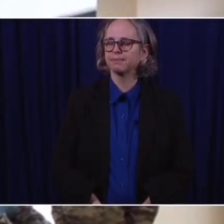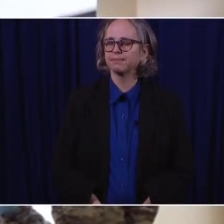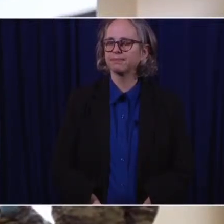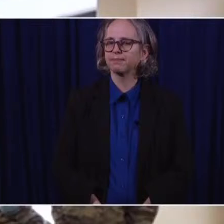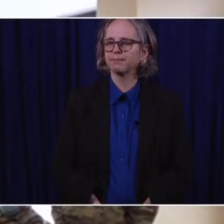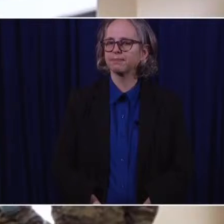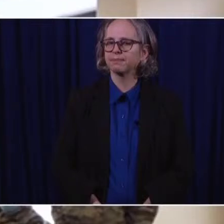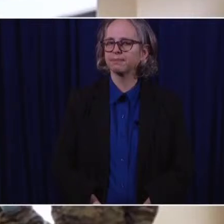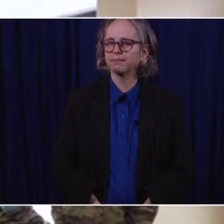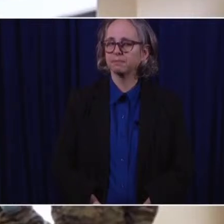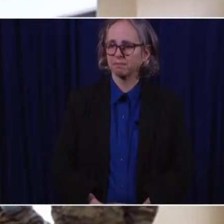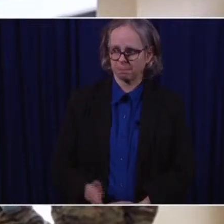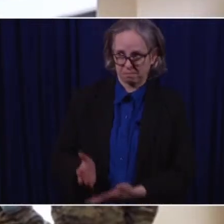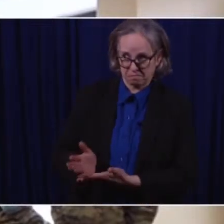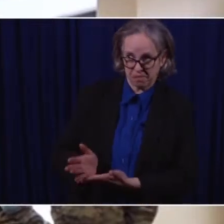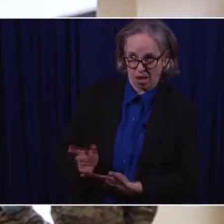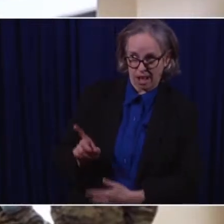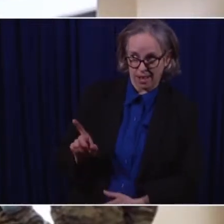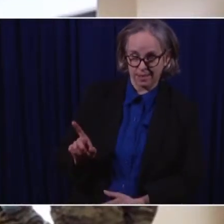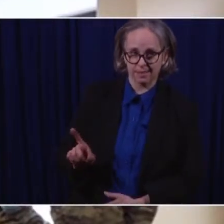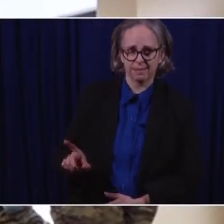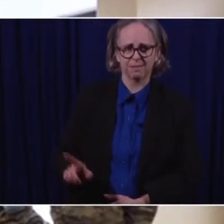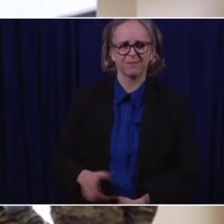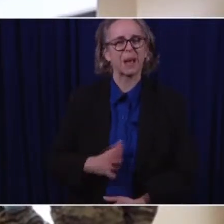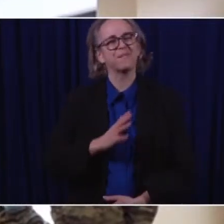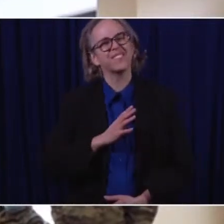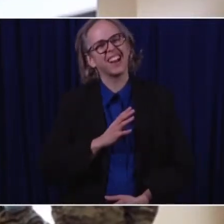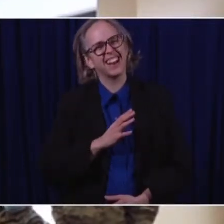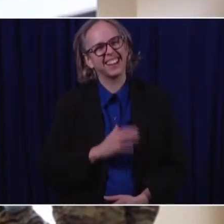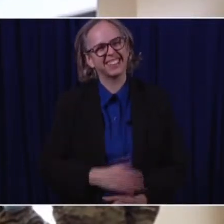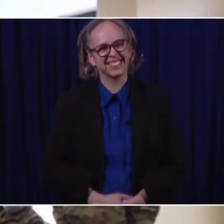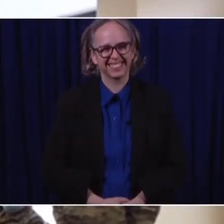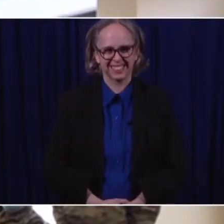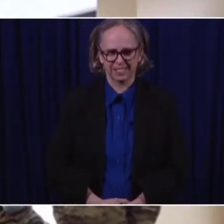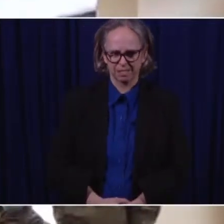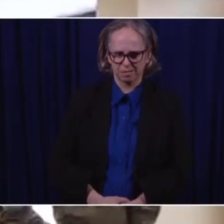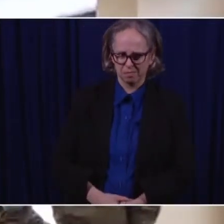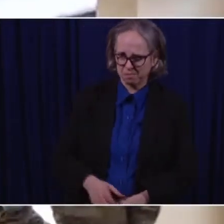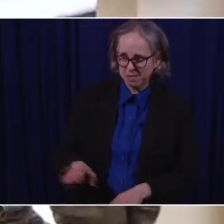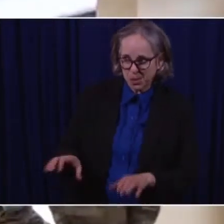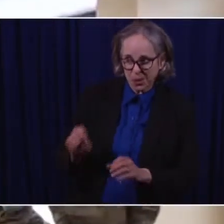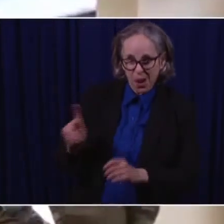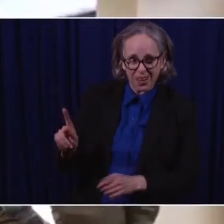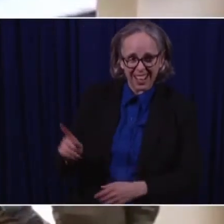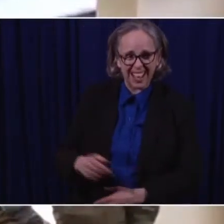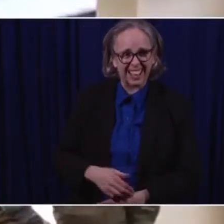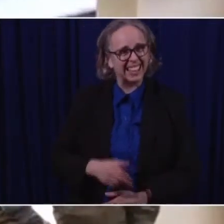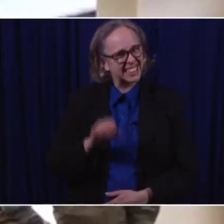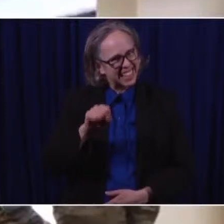You doing okay, Miss Bentley? I'm fine. Are you doing okay? Yes, I'm all right.